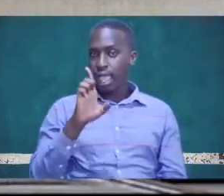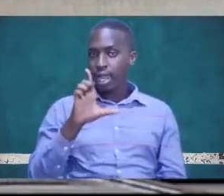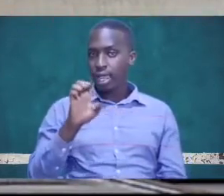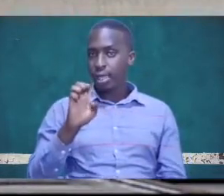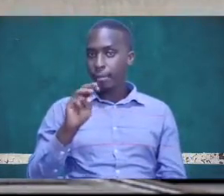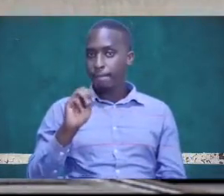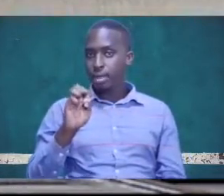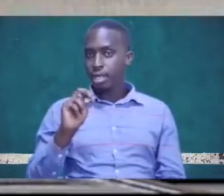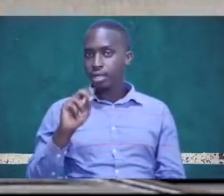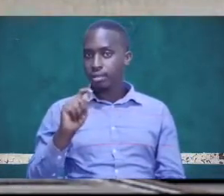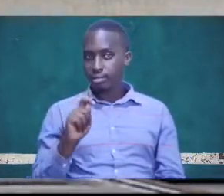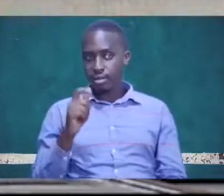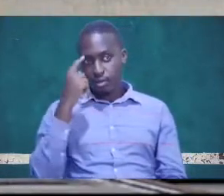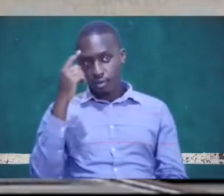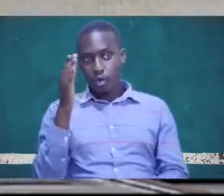side,